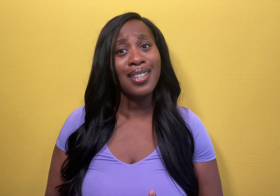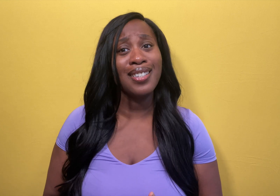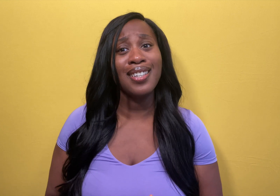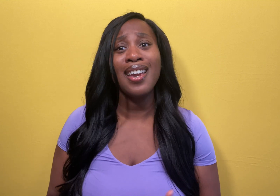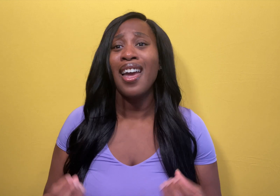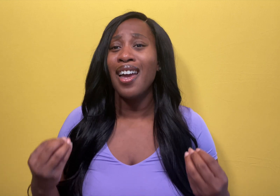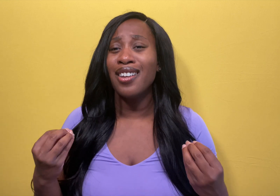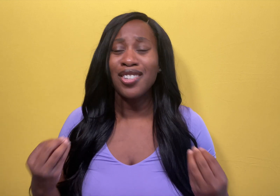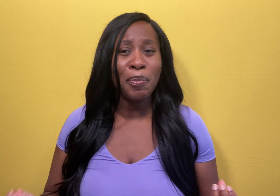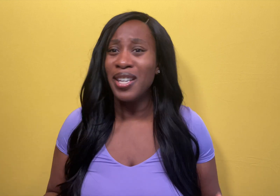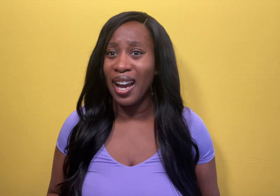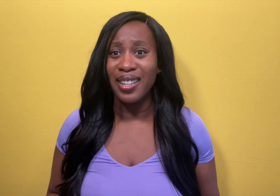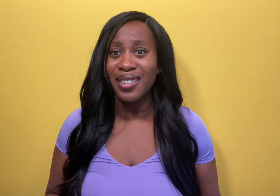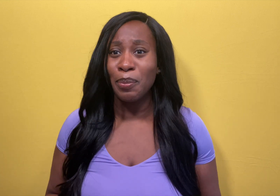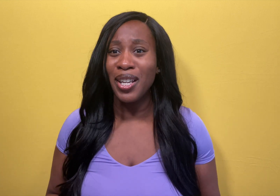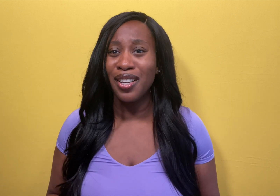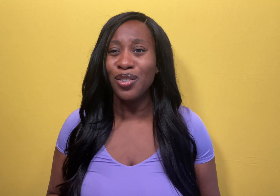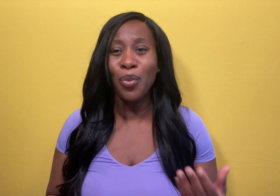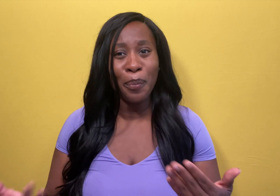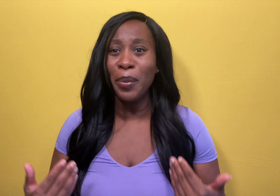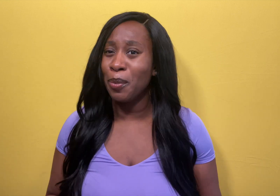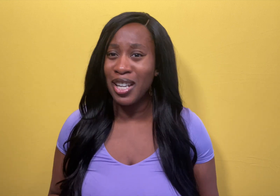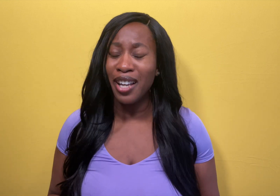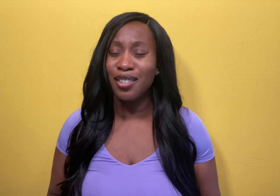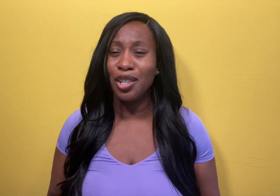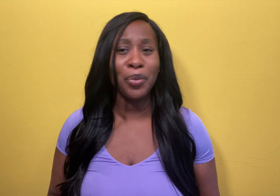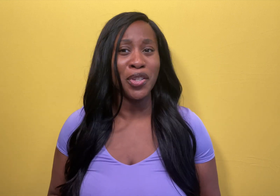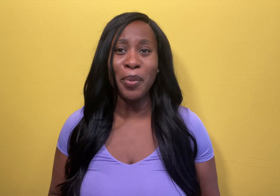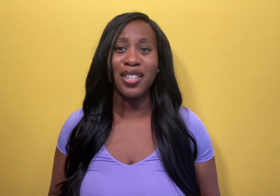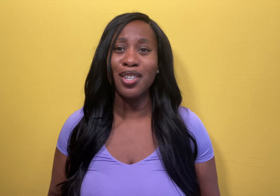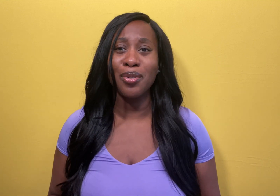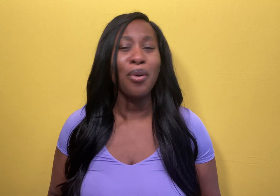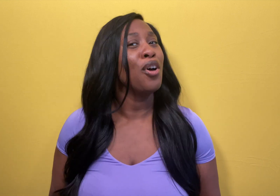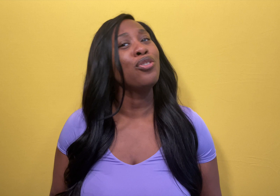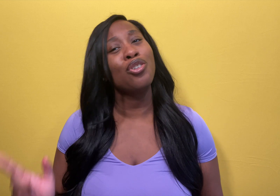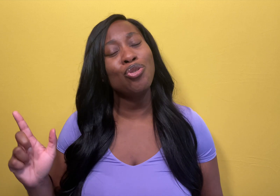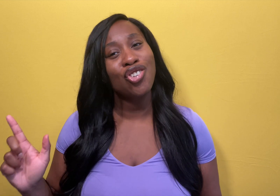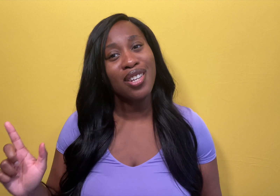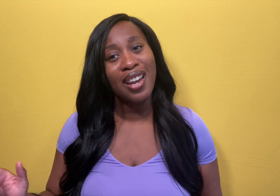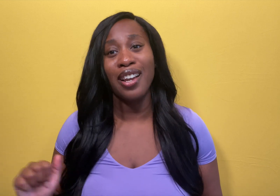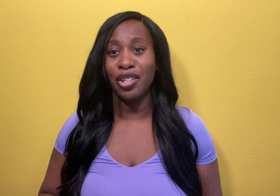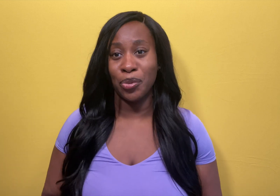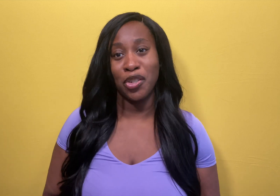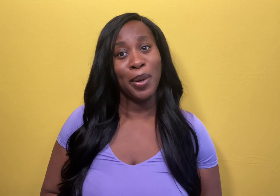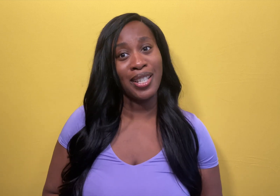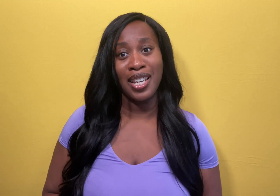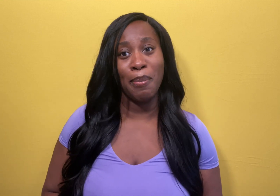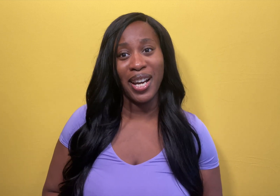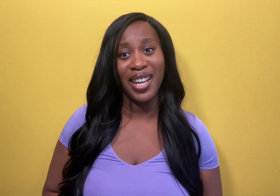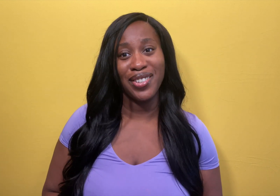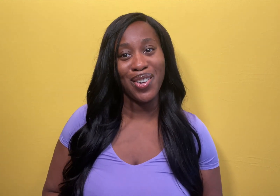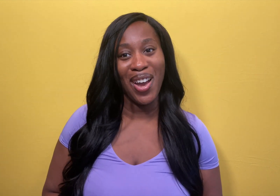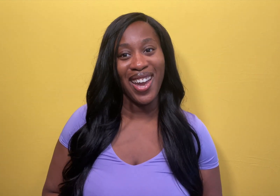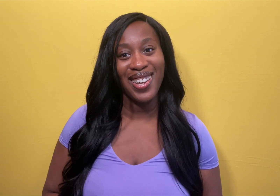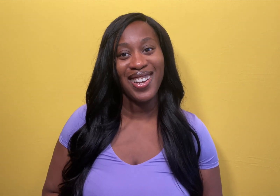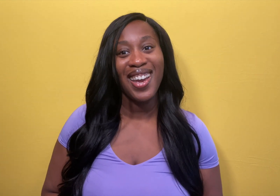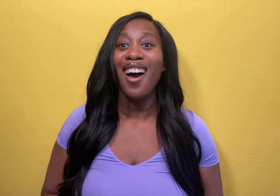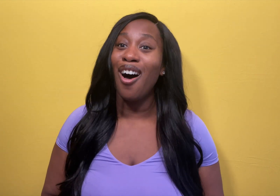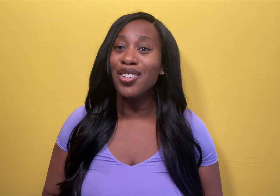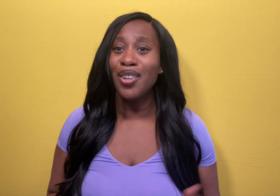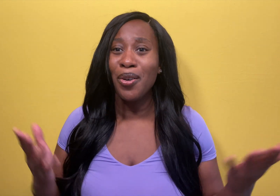with dignity and just be nice, because you want people to be nice to you and respect you. So you should not disrespect anybody else,